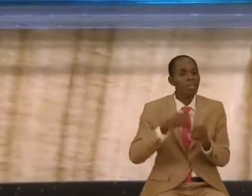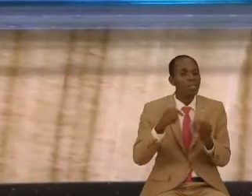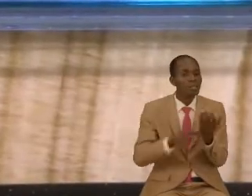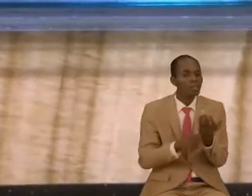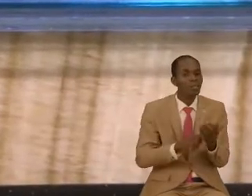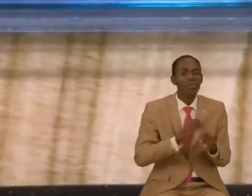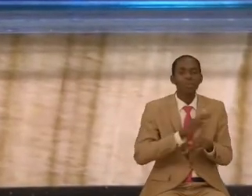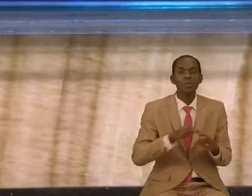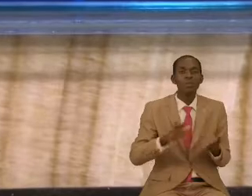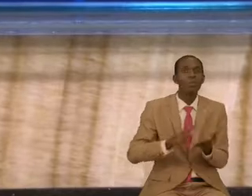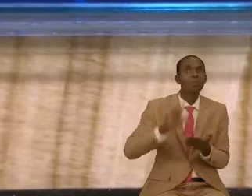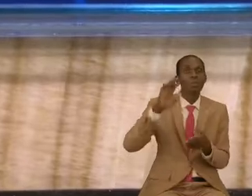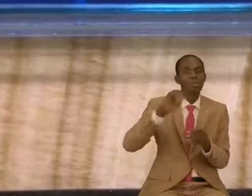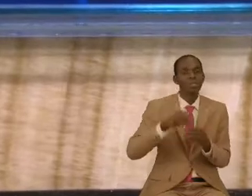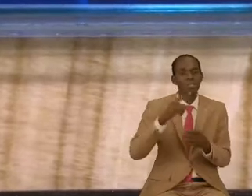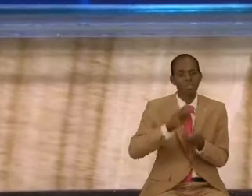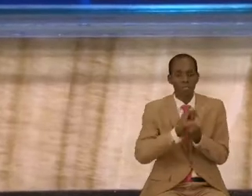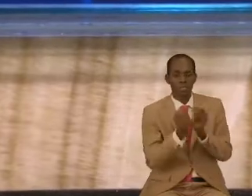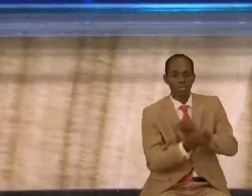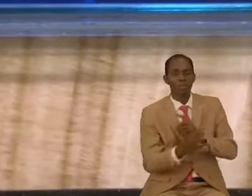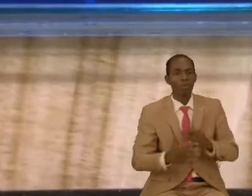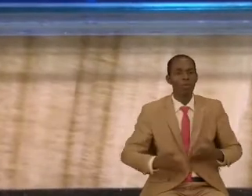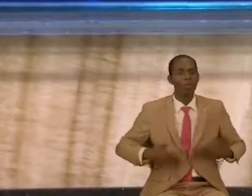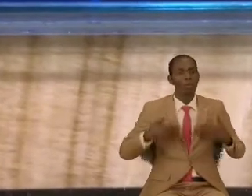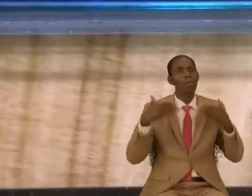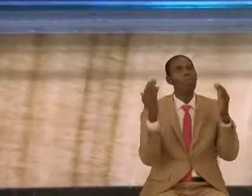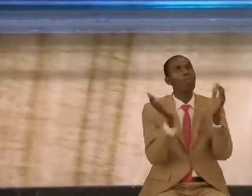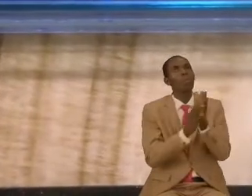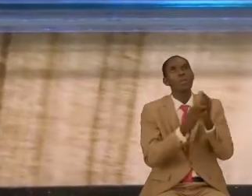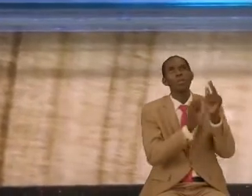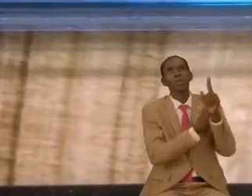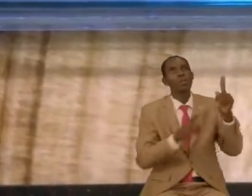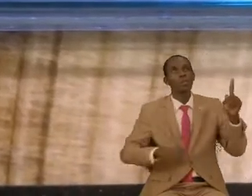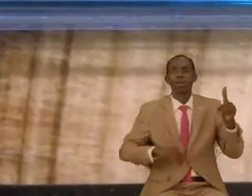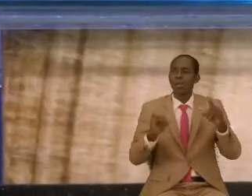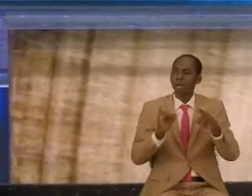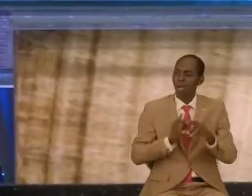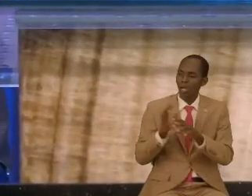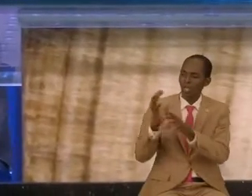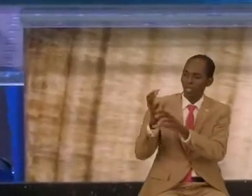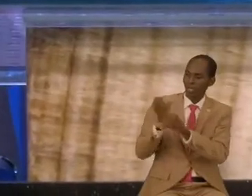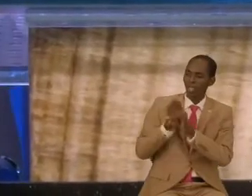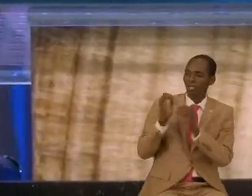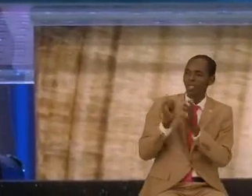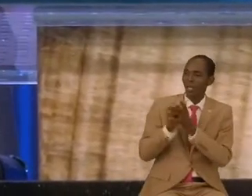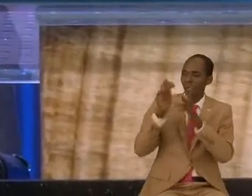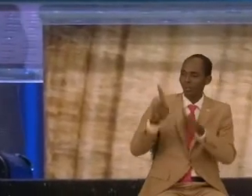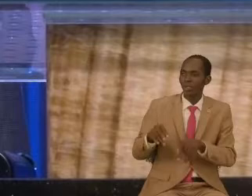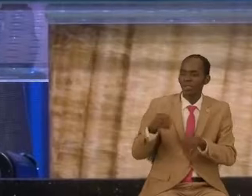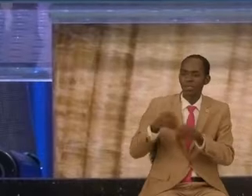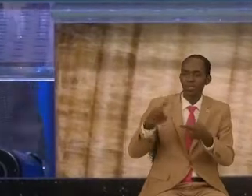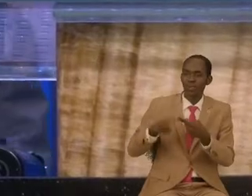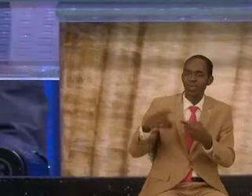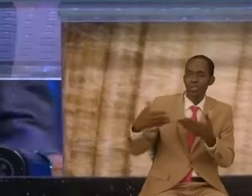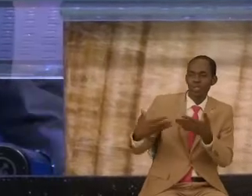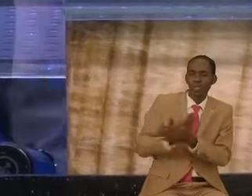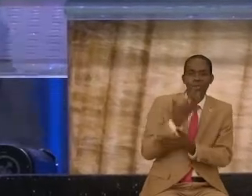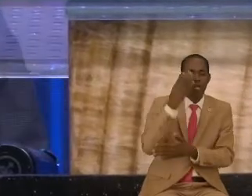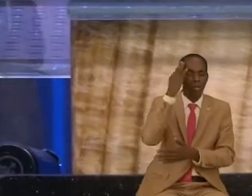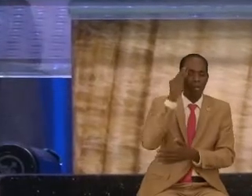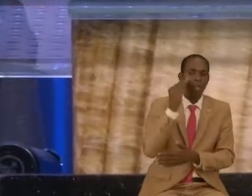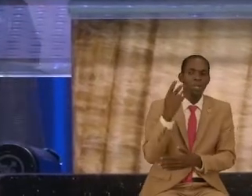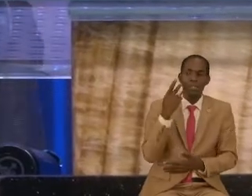the transformation of life. That, praise the Lord, I brought that person into a new experience, and look